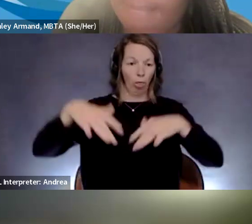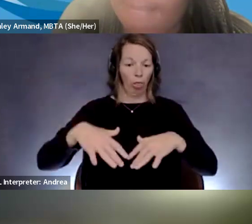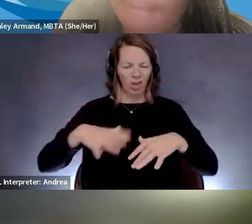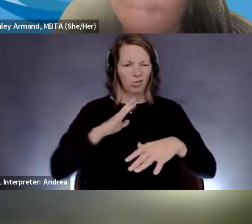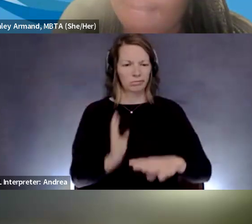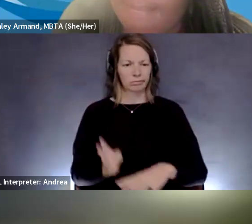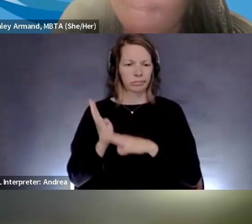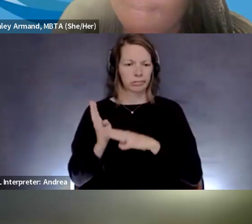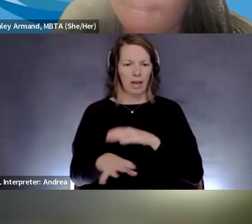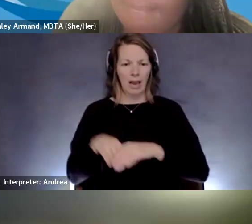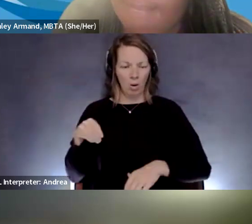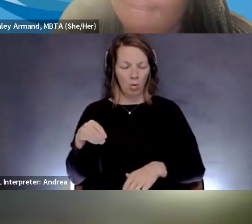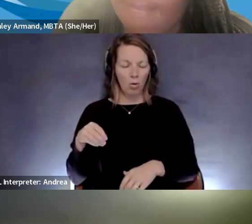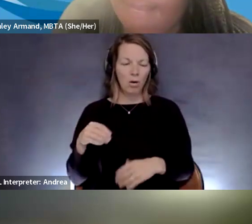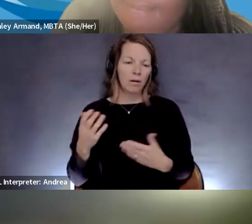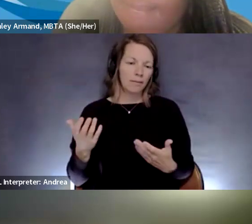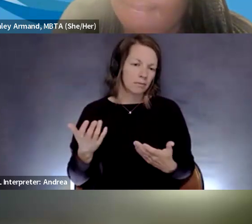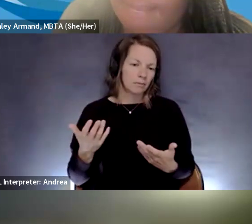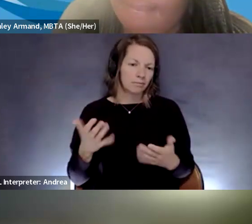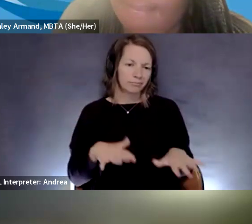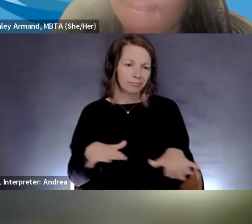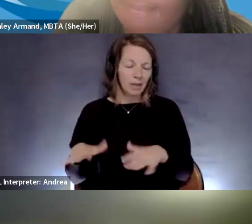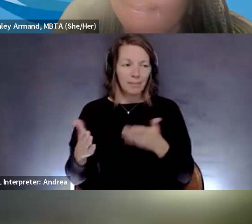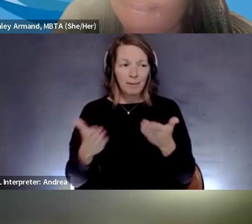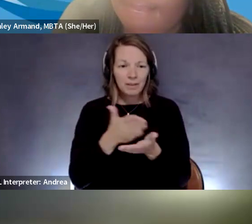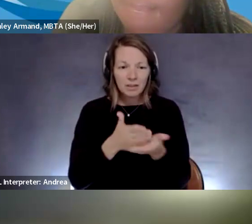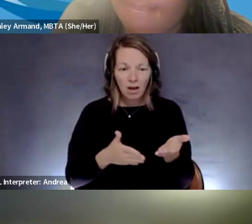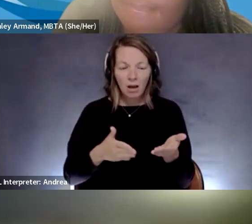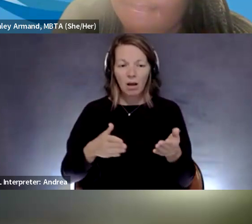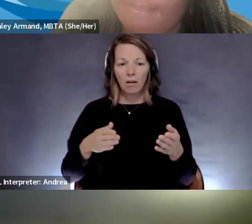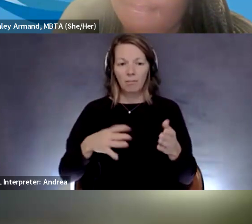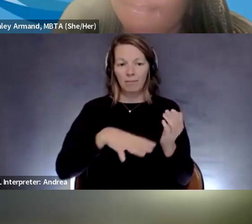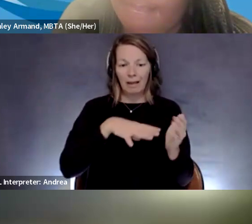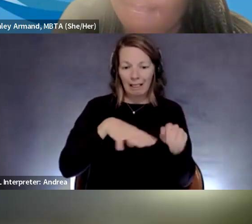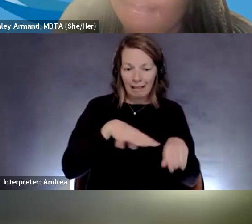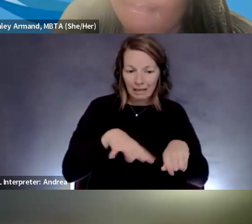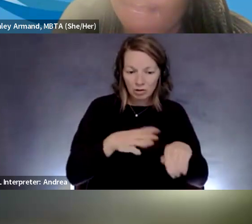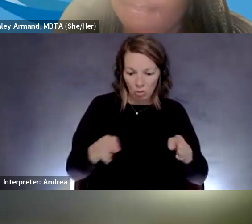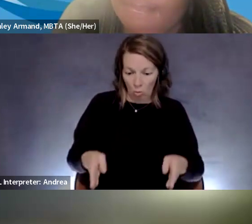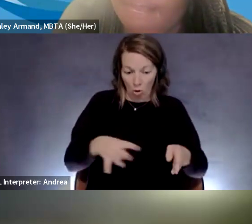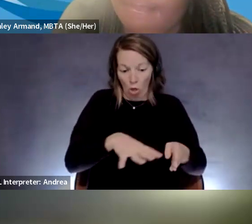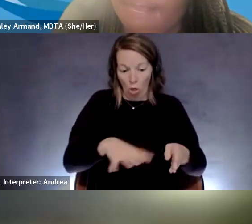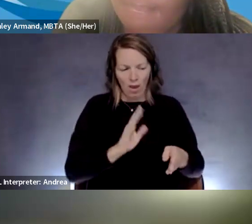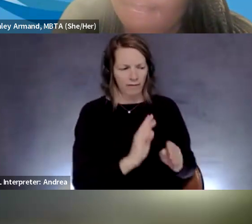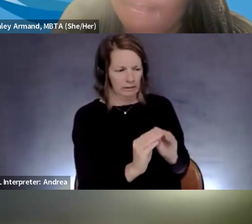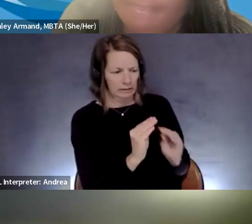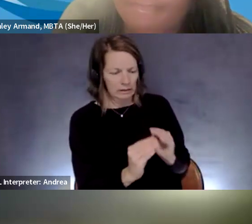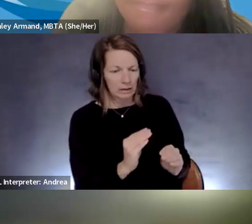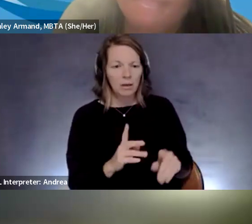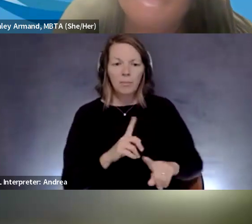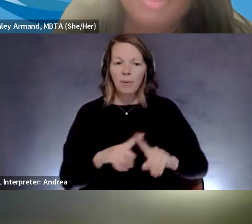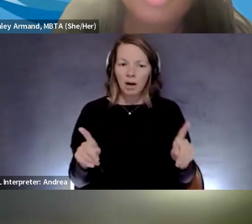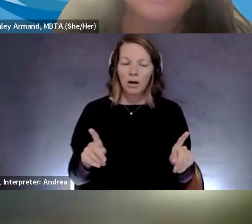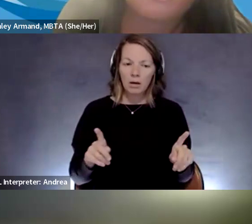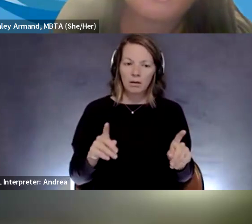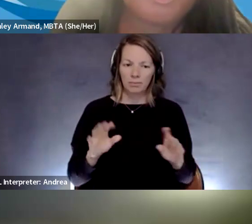pumping that out. I mean, it's really kind of, and maybe there's some leakage, in the wall that we have to address, but it's considered to